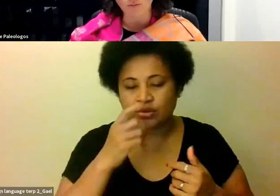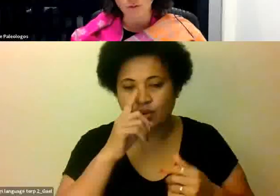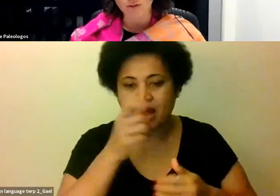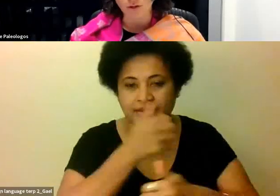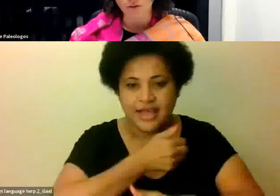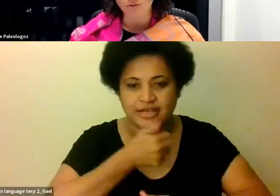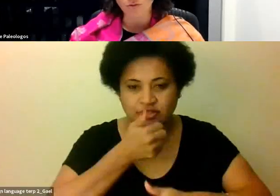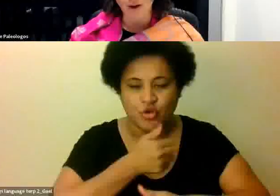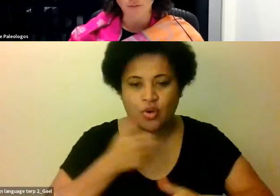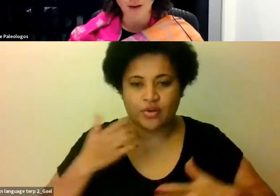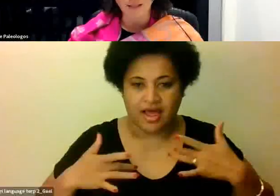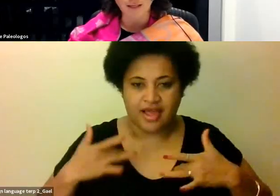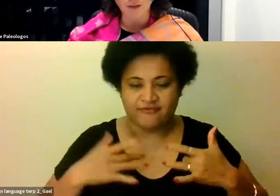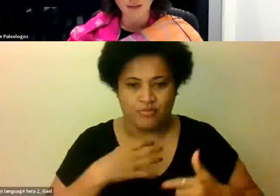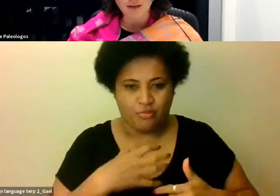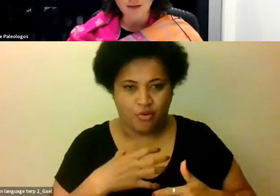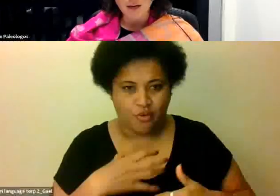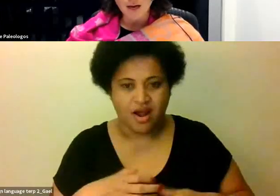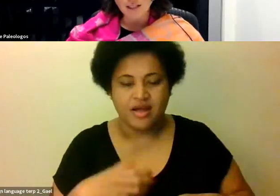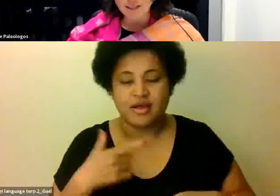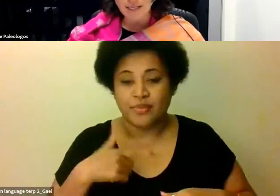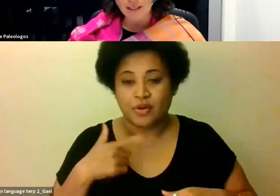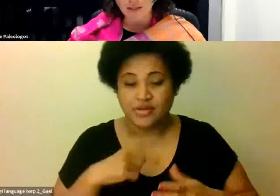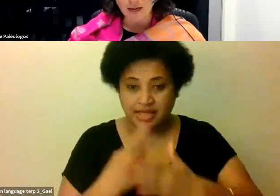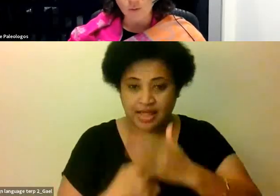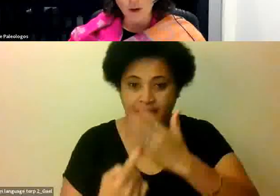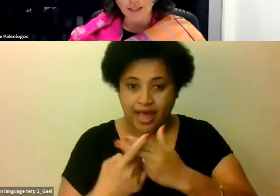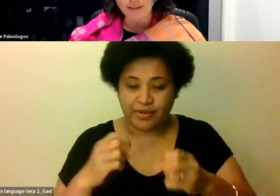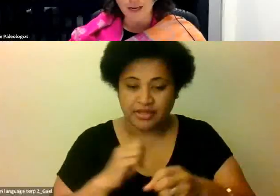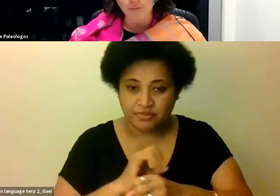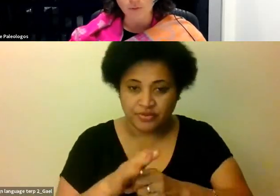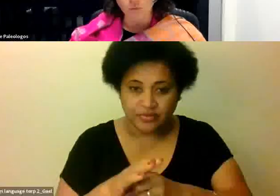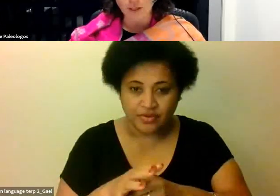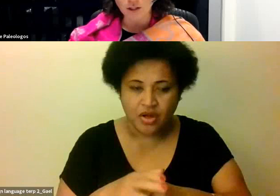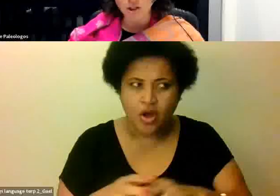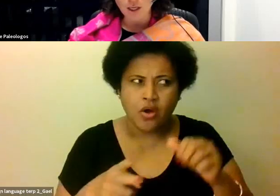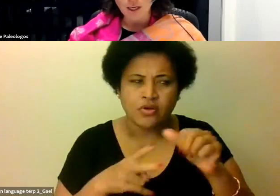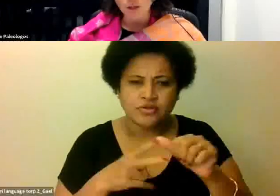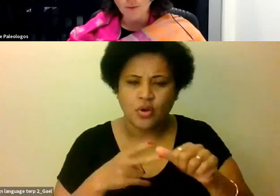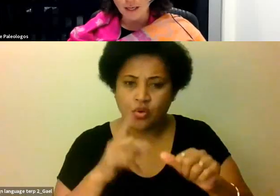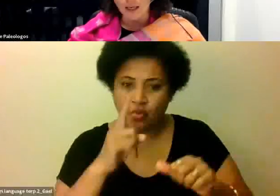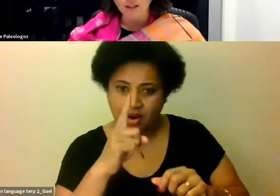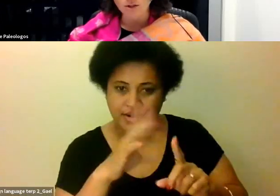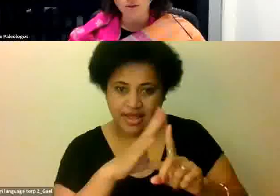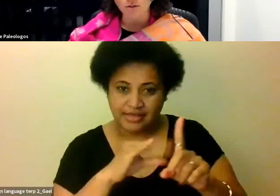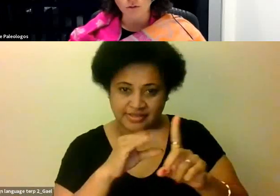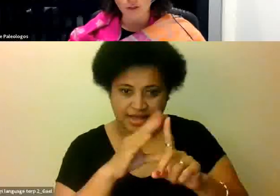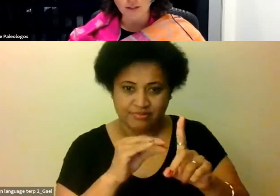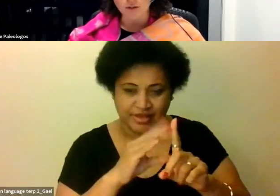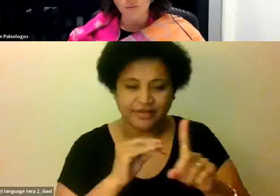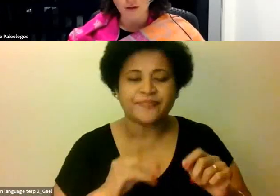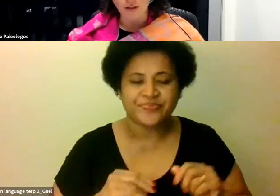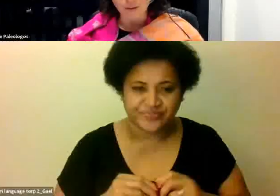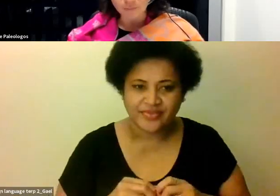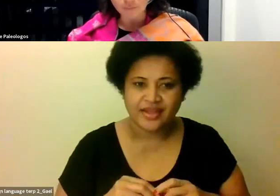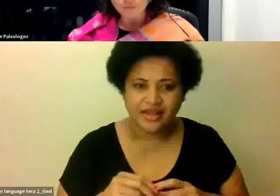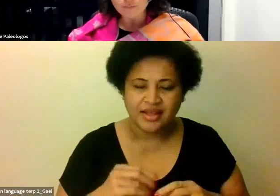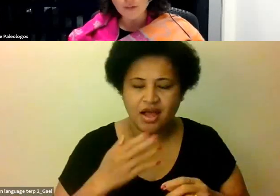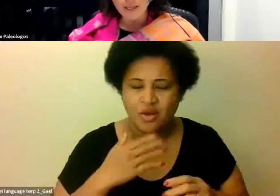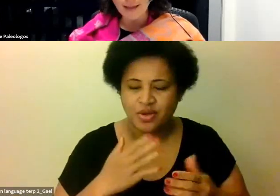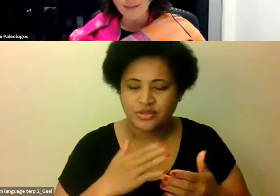have been exposed even more so throughout the pandemic. I just add in one example which you might like to look into